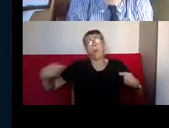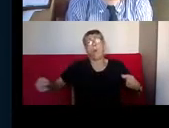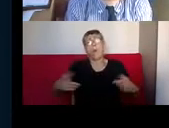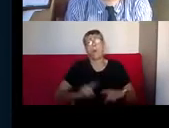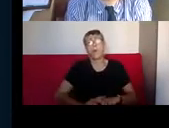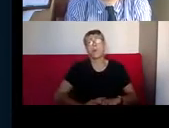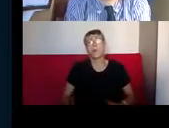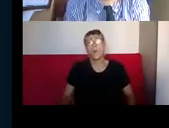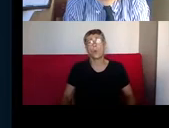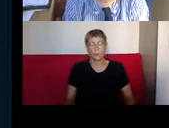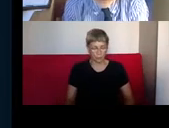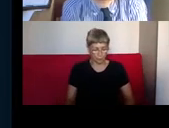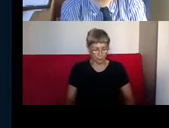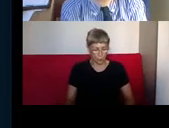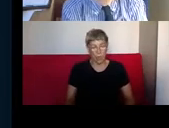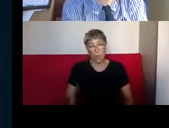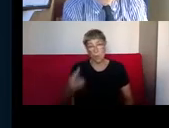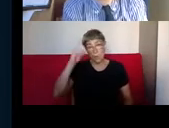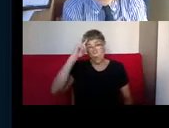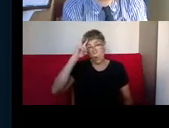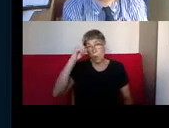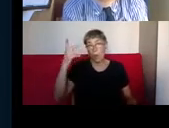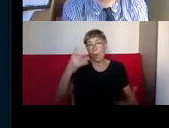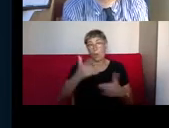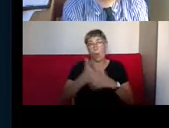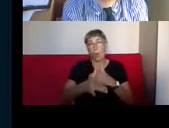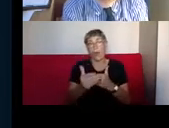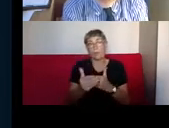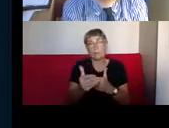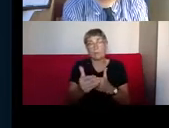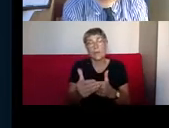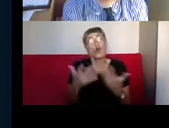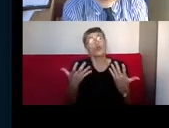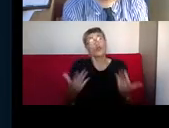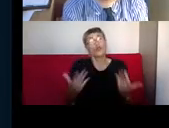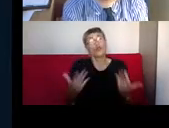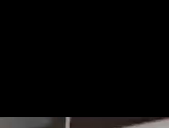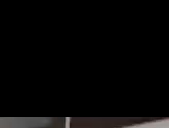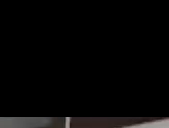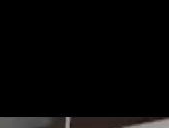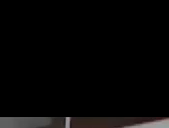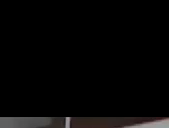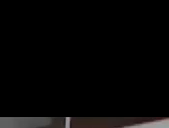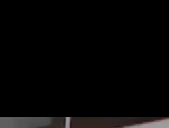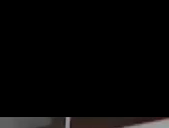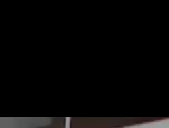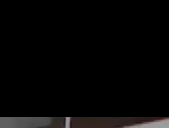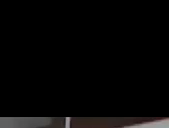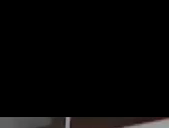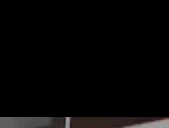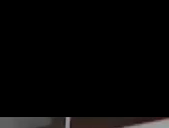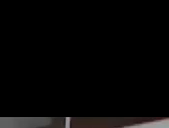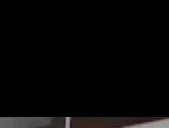late, and because I want now to give the floor to Mr. Markus Noerts, that is